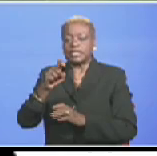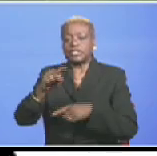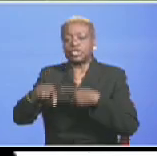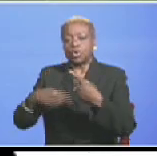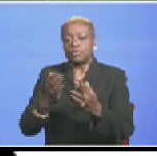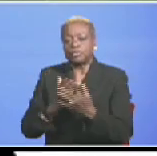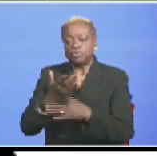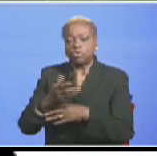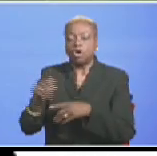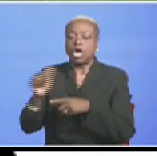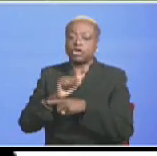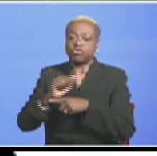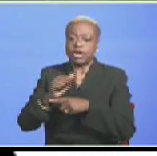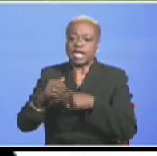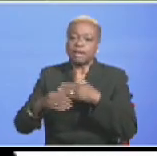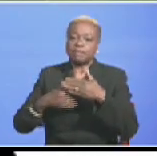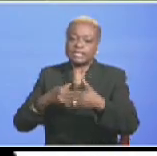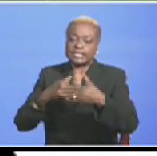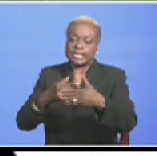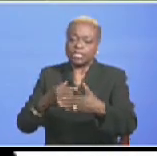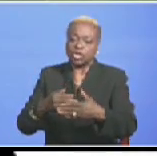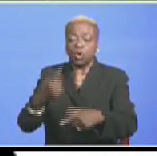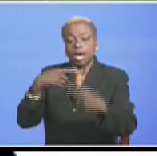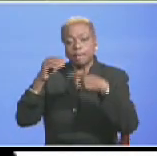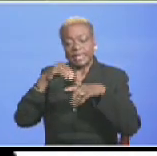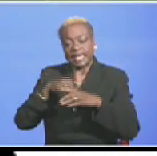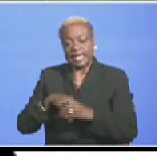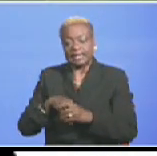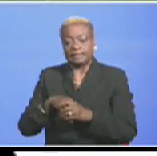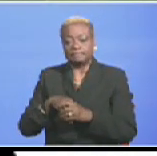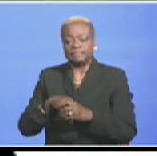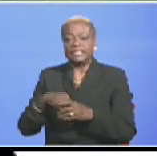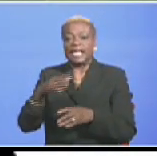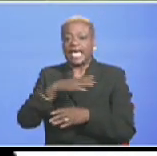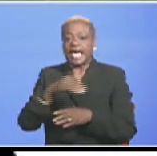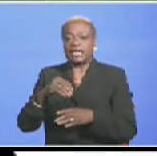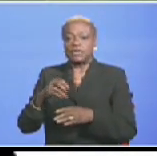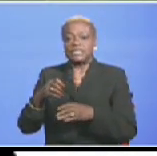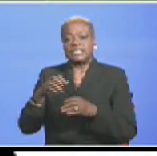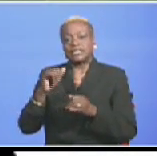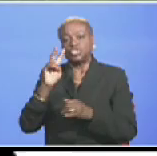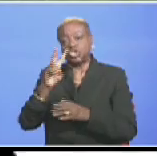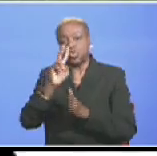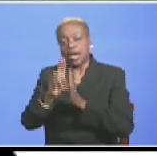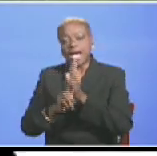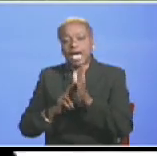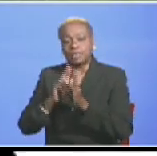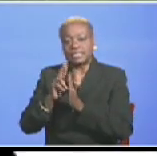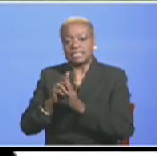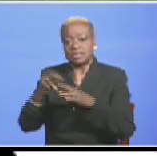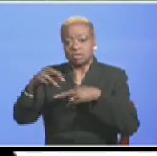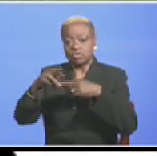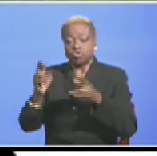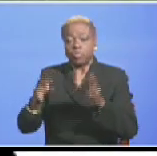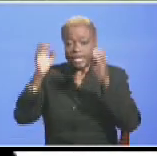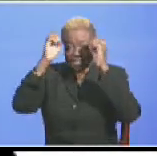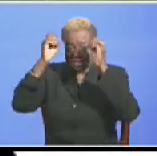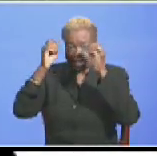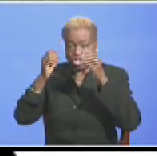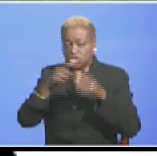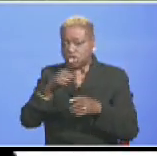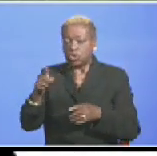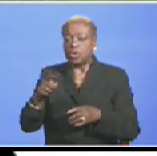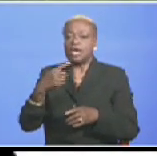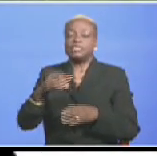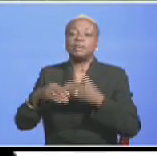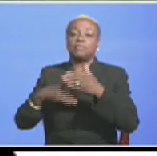training procedure. So what that is you come in and basically you spend about 2 hours in a classroom and we teach you what the process is.